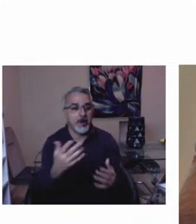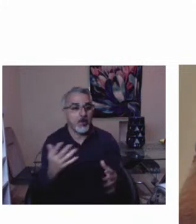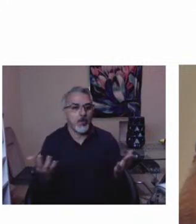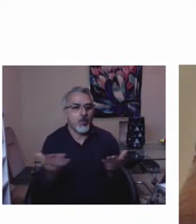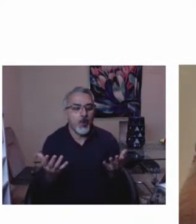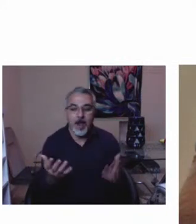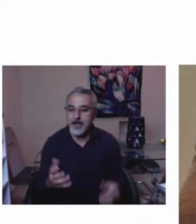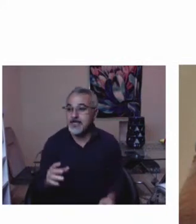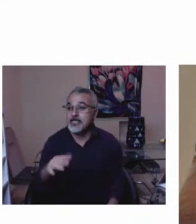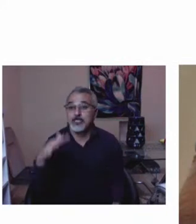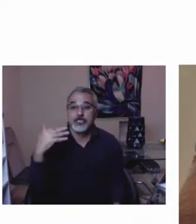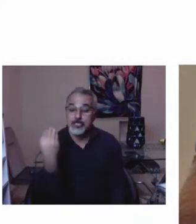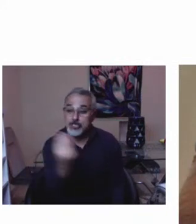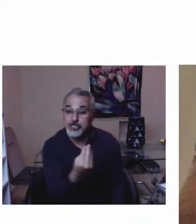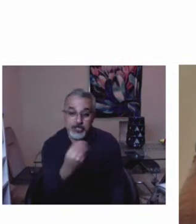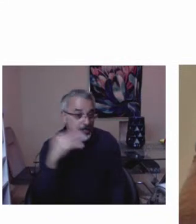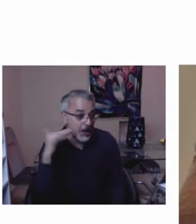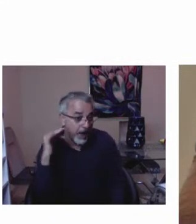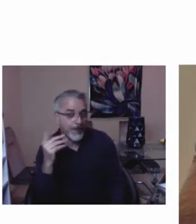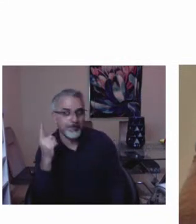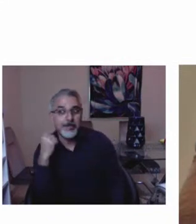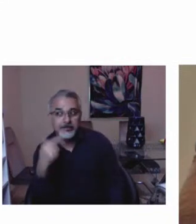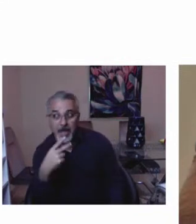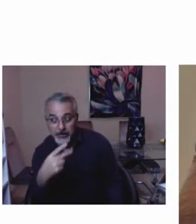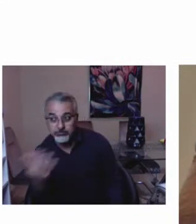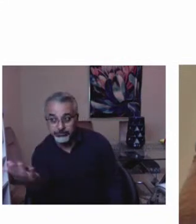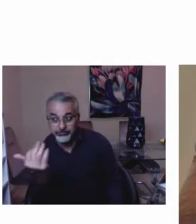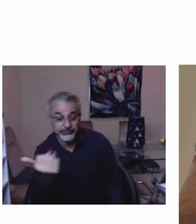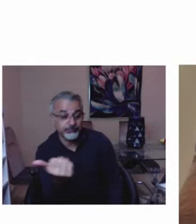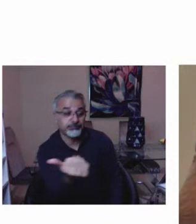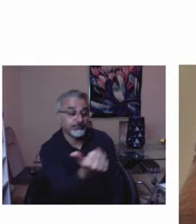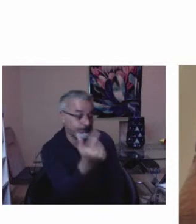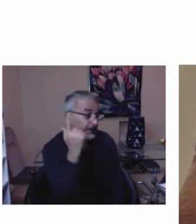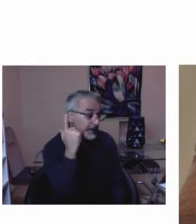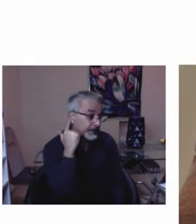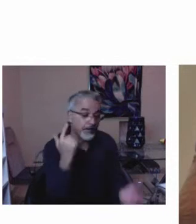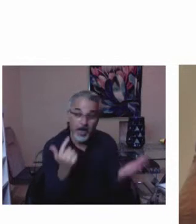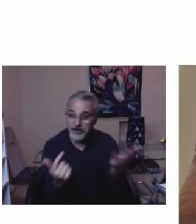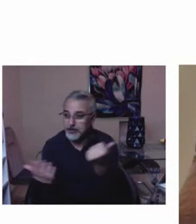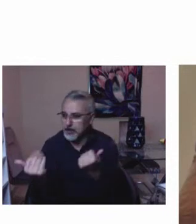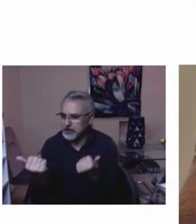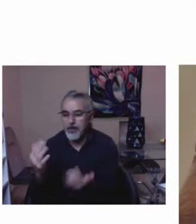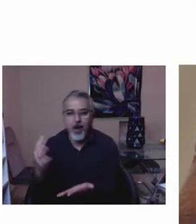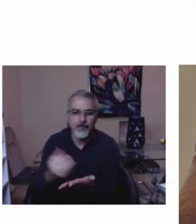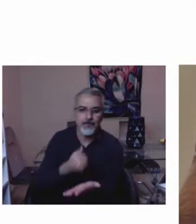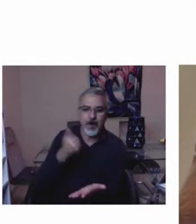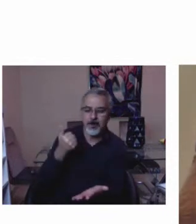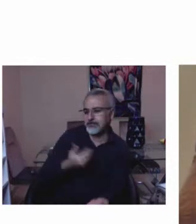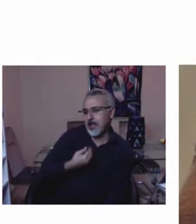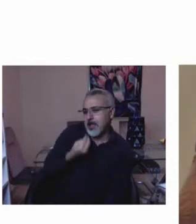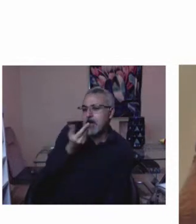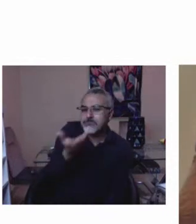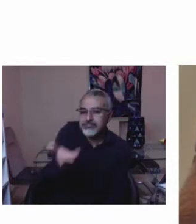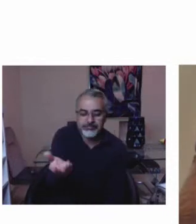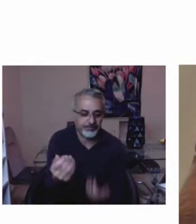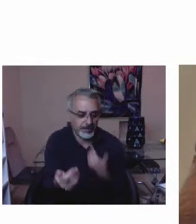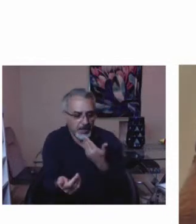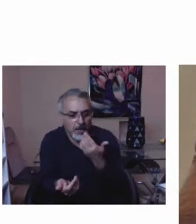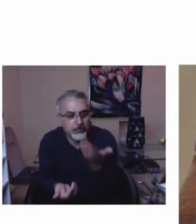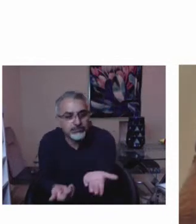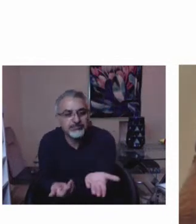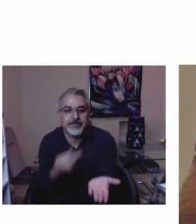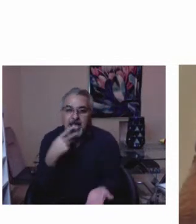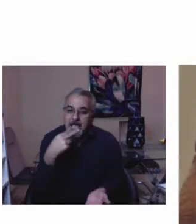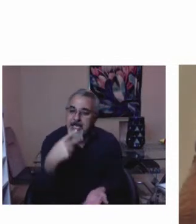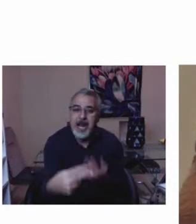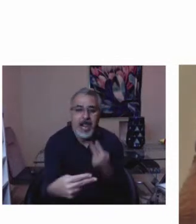to be part of the discussion shaping funding priorities and help them to build stronger partnership with their relevant peace